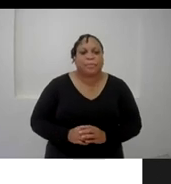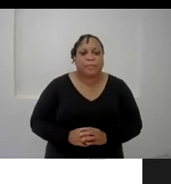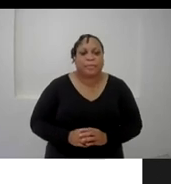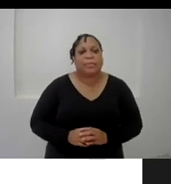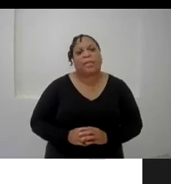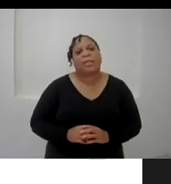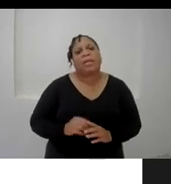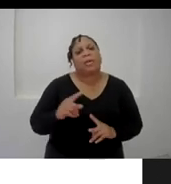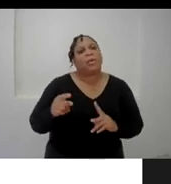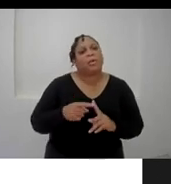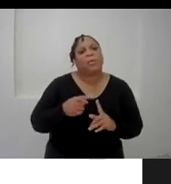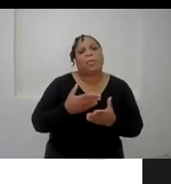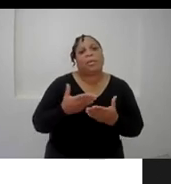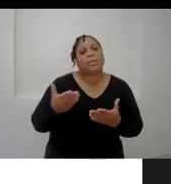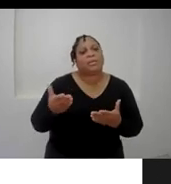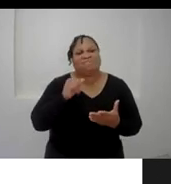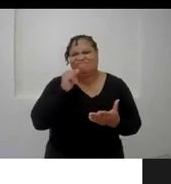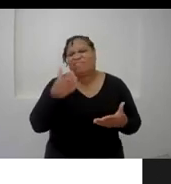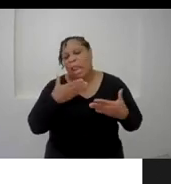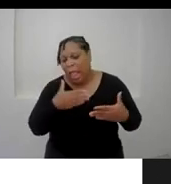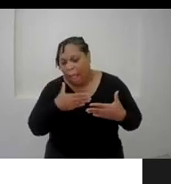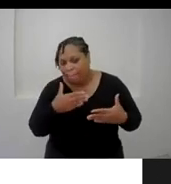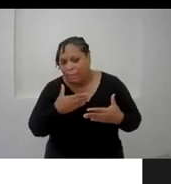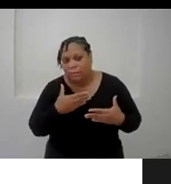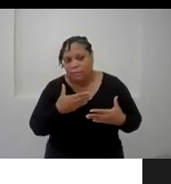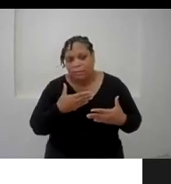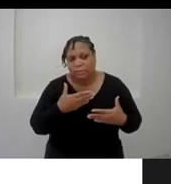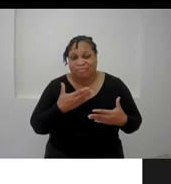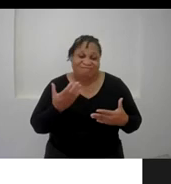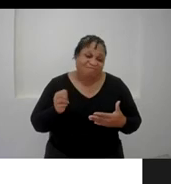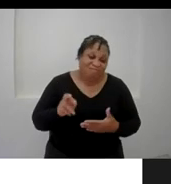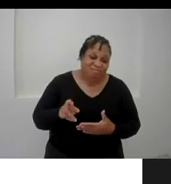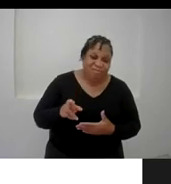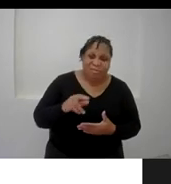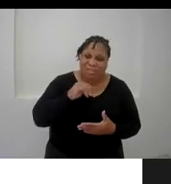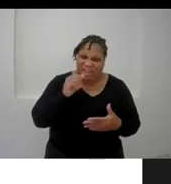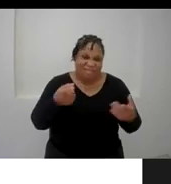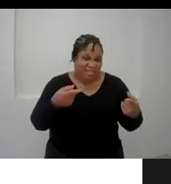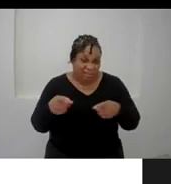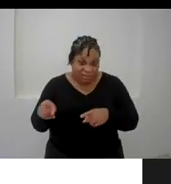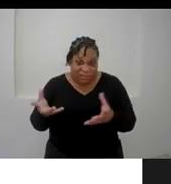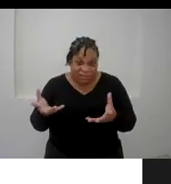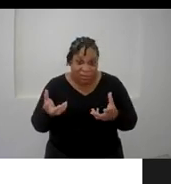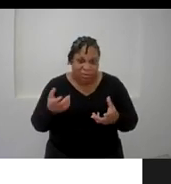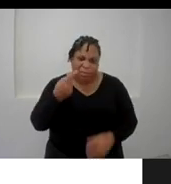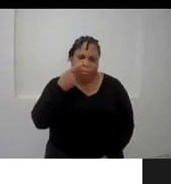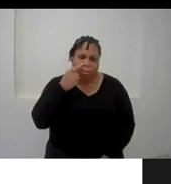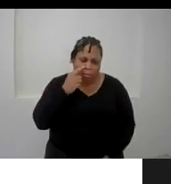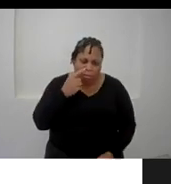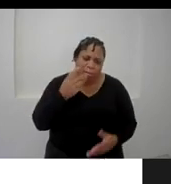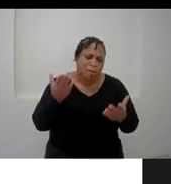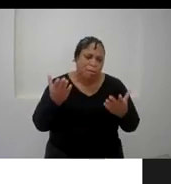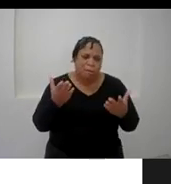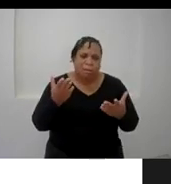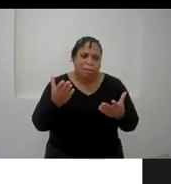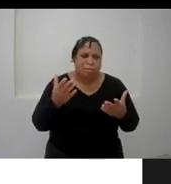when there's something that they're not happy about. It may be that they haven't got activities they want. They might be bored. They might be